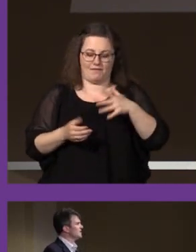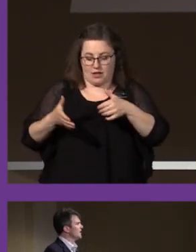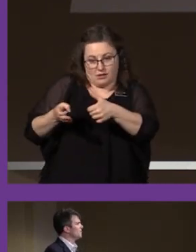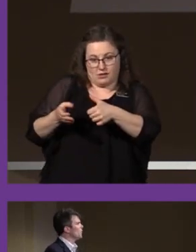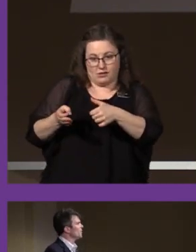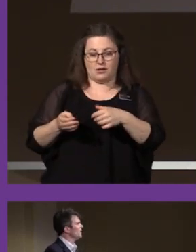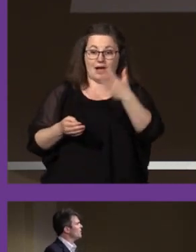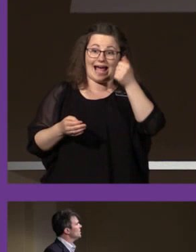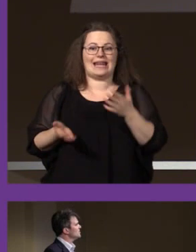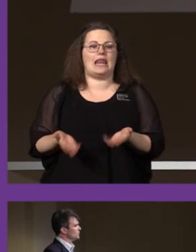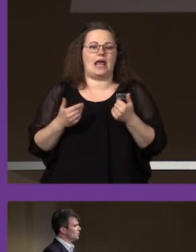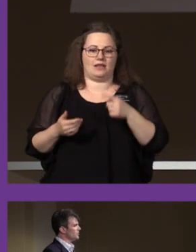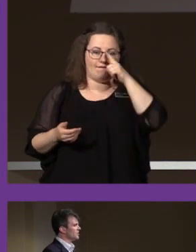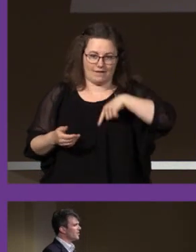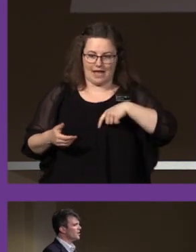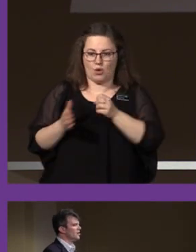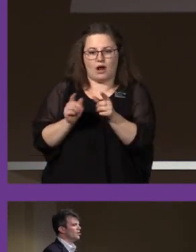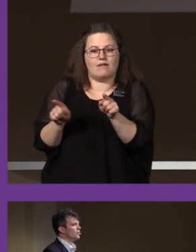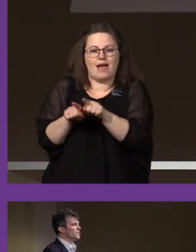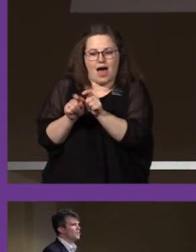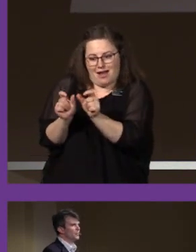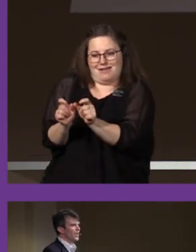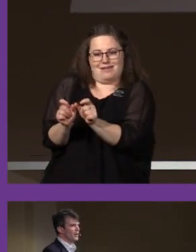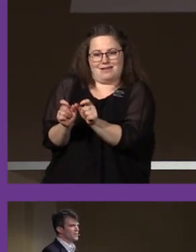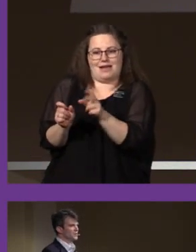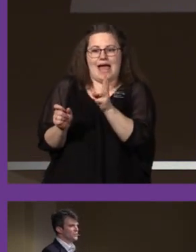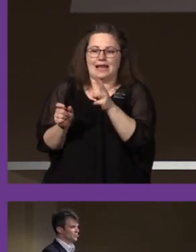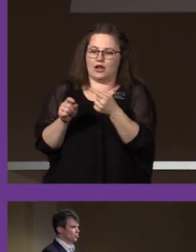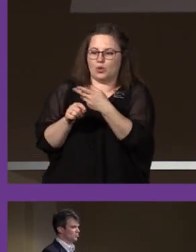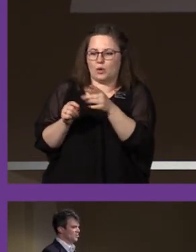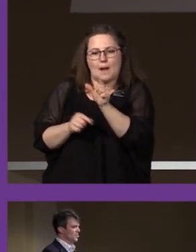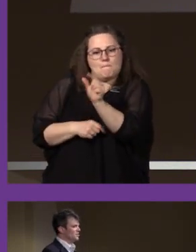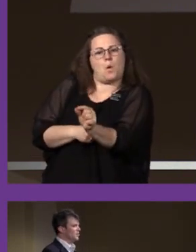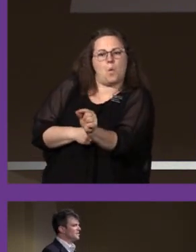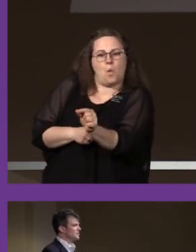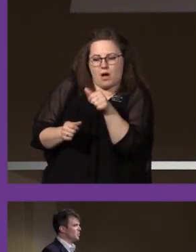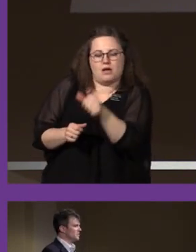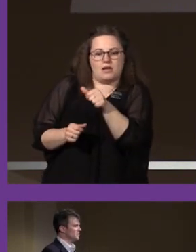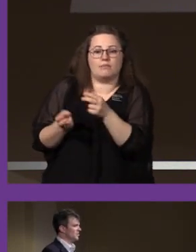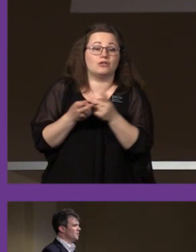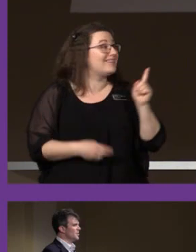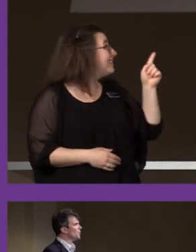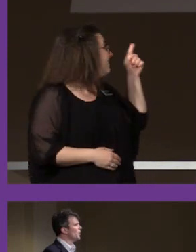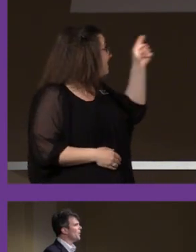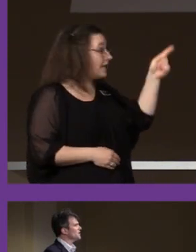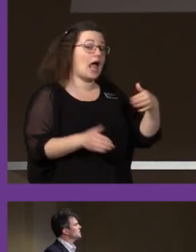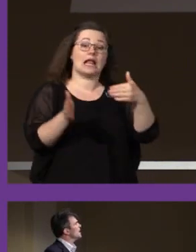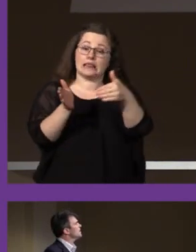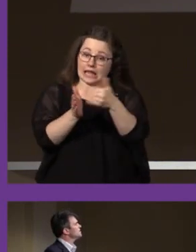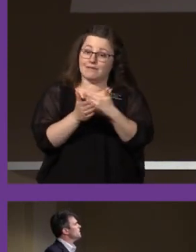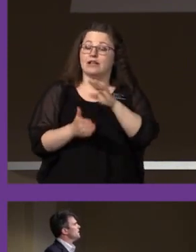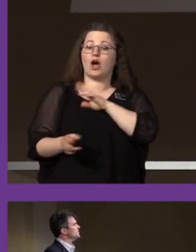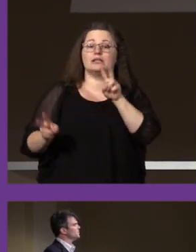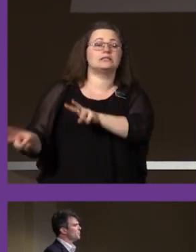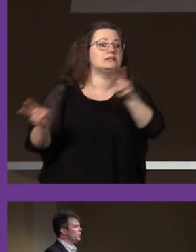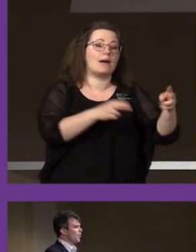could easily tap the wrong thing if things are too close together, or if tappable areas are too small. So this person temporarily has exactly